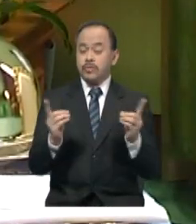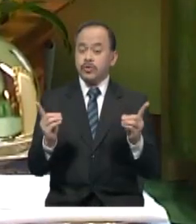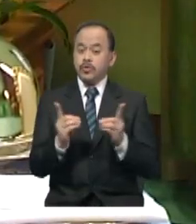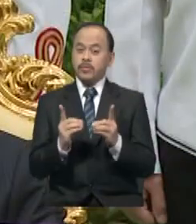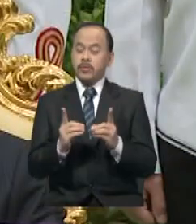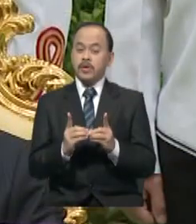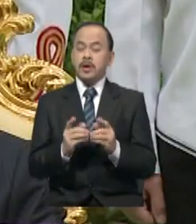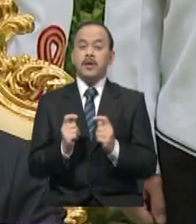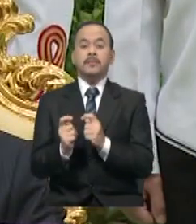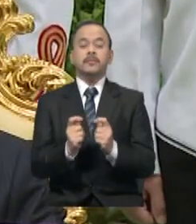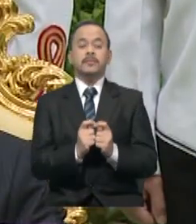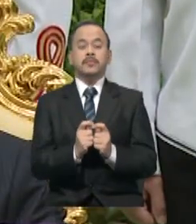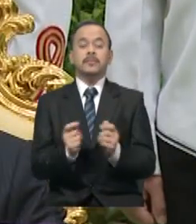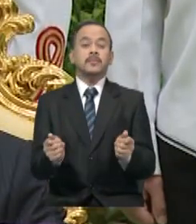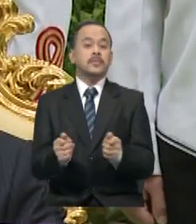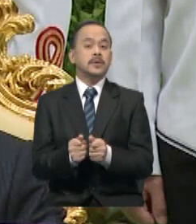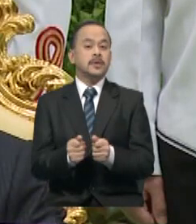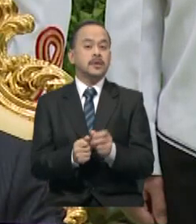Kebawah Duli Yang Maha Mulia.